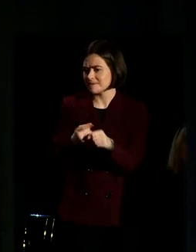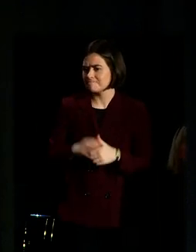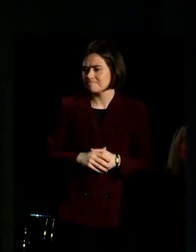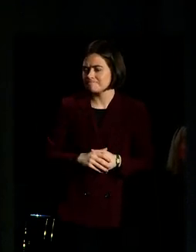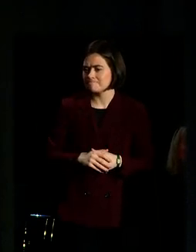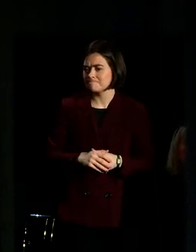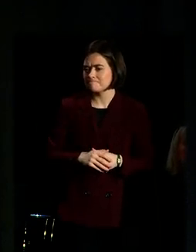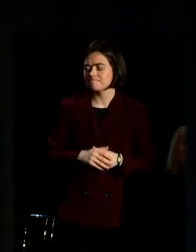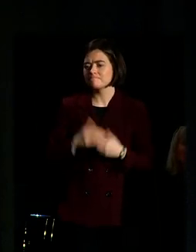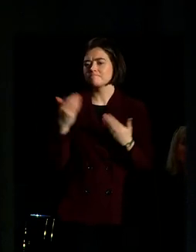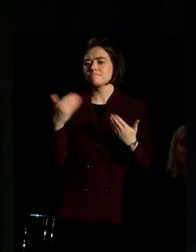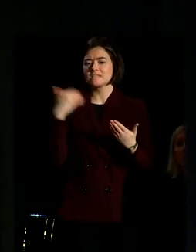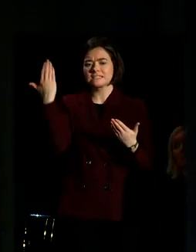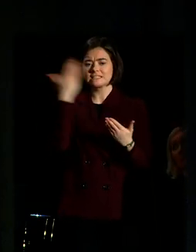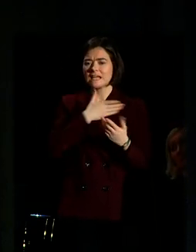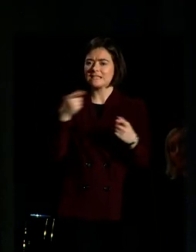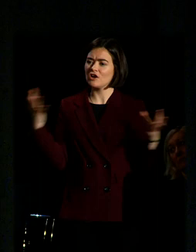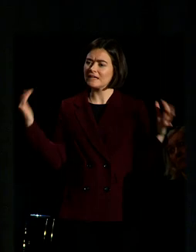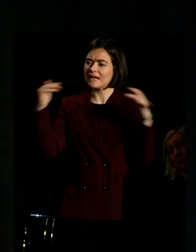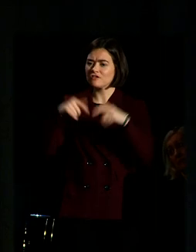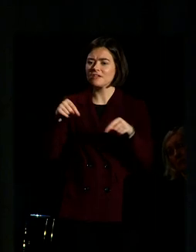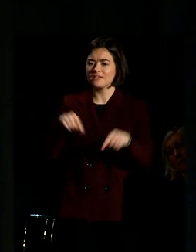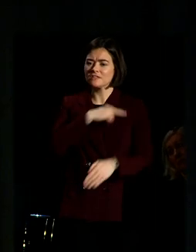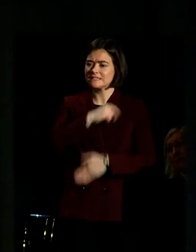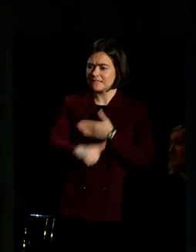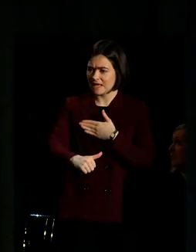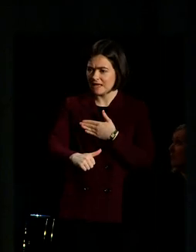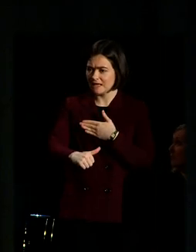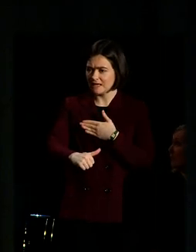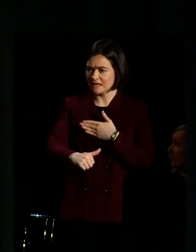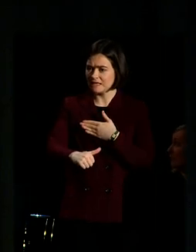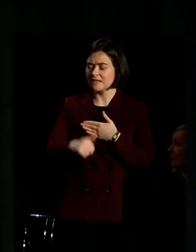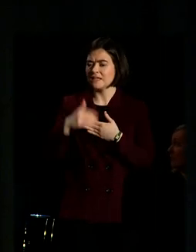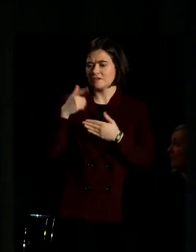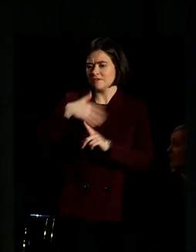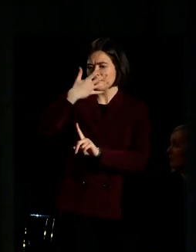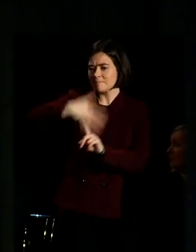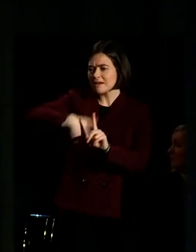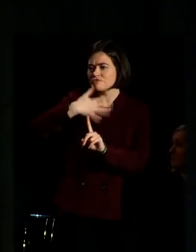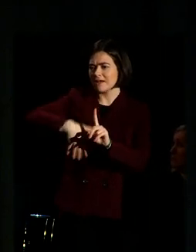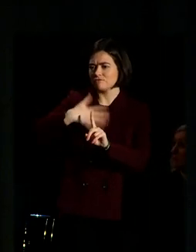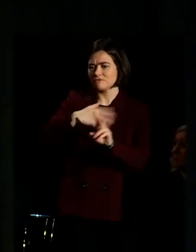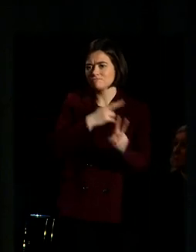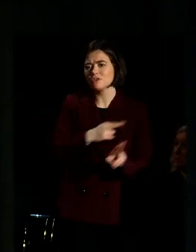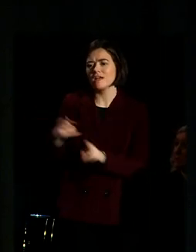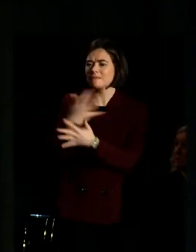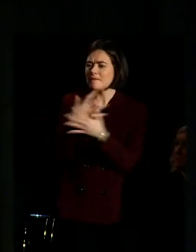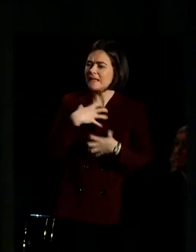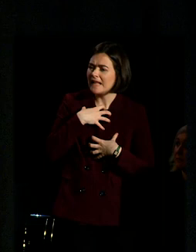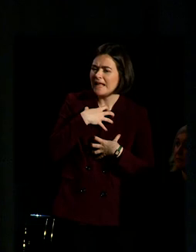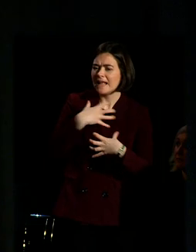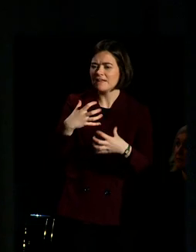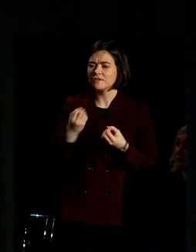Unfortunately, our gathering here today is taking place against the background of the rise in hateful and violent